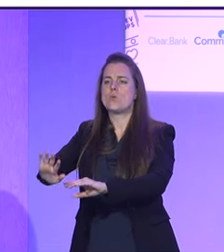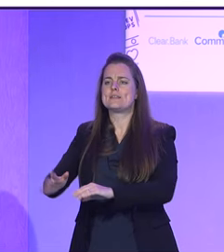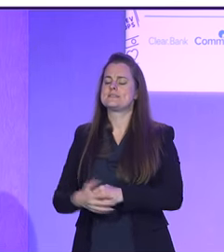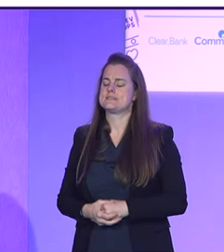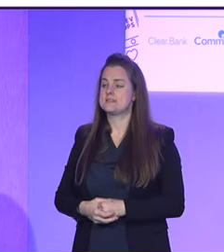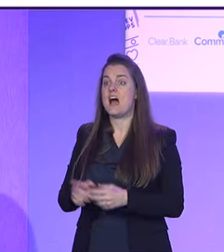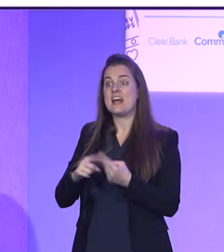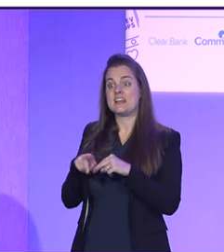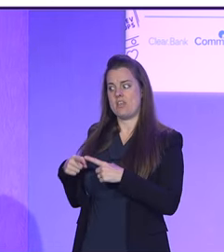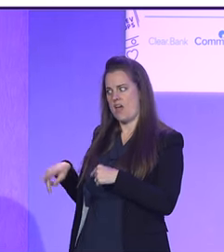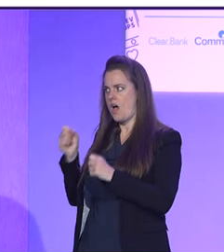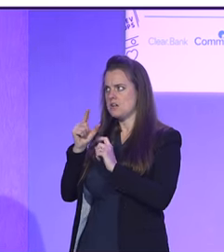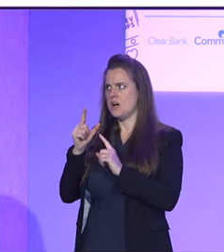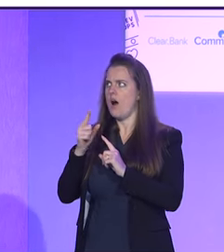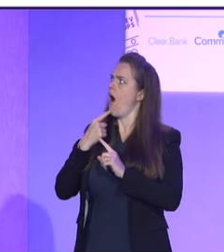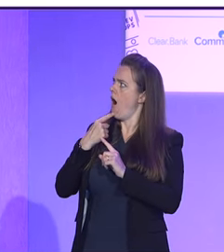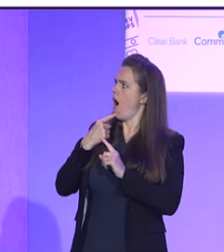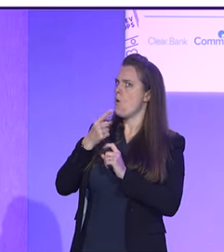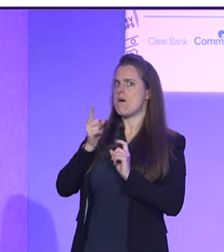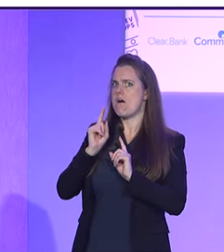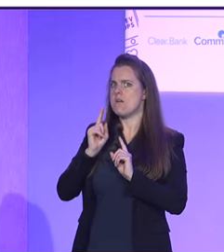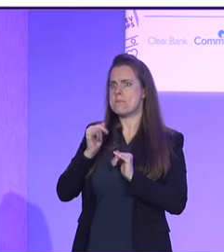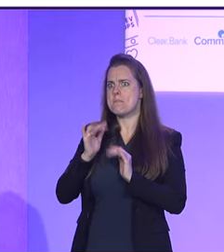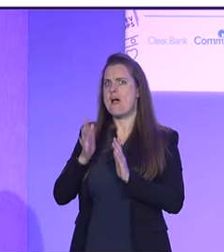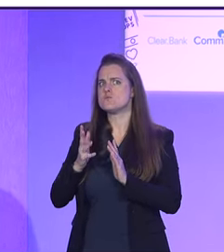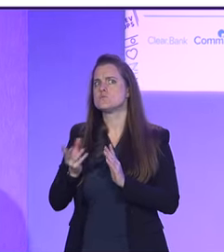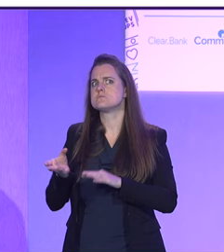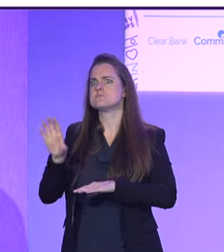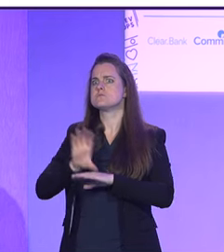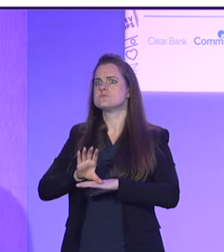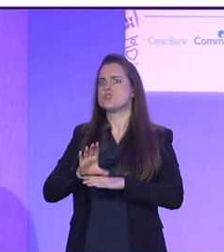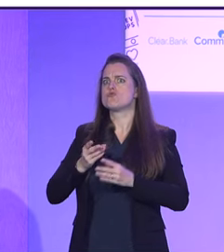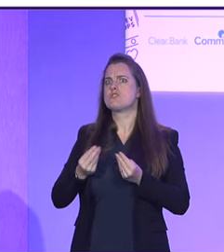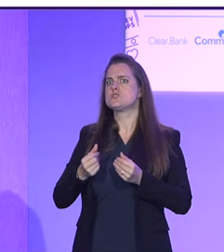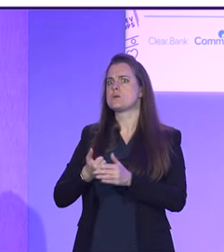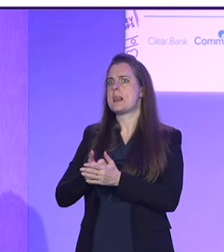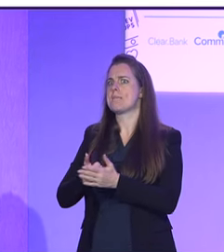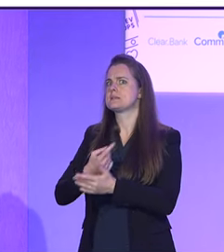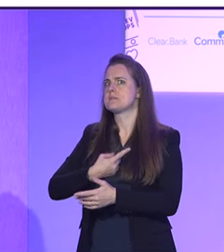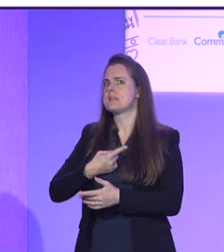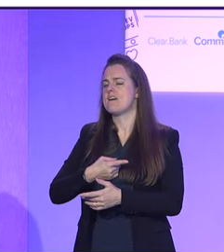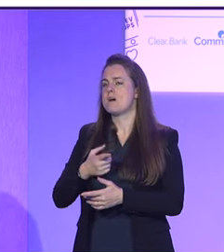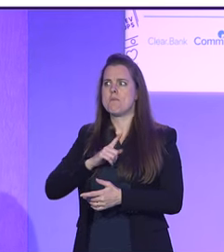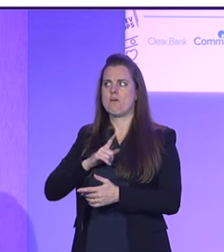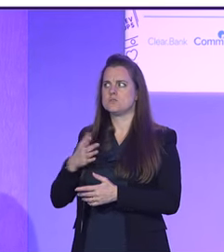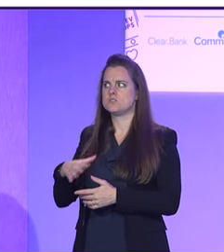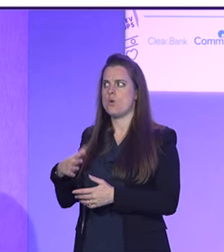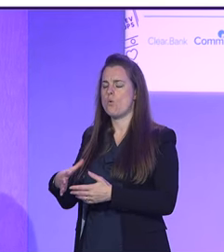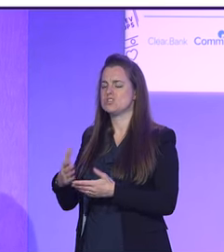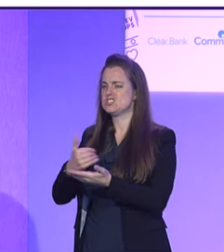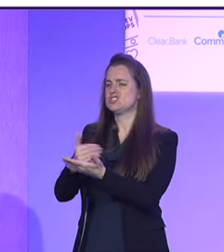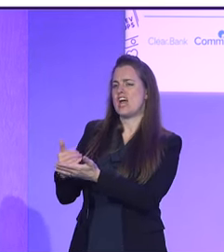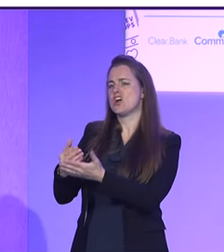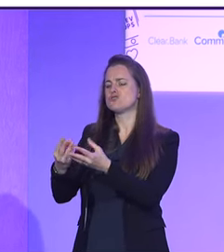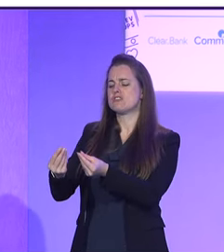might understand, oh my God, okay, maybe I have to put in resource limits myself, because obviously we don't want this shared resource to be